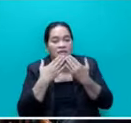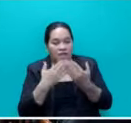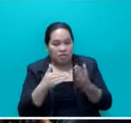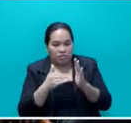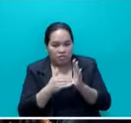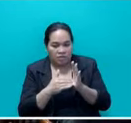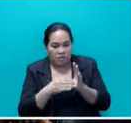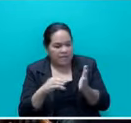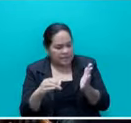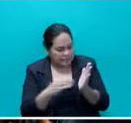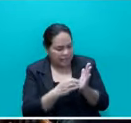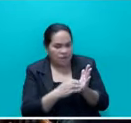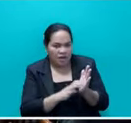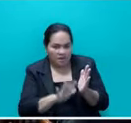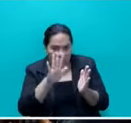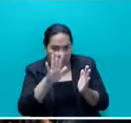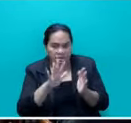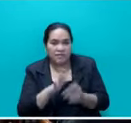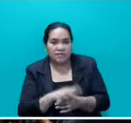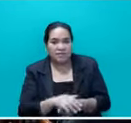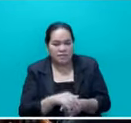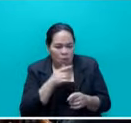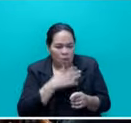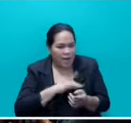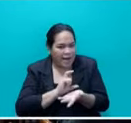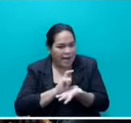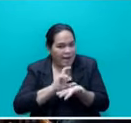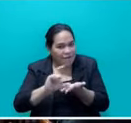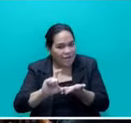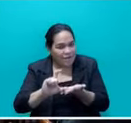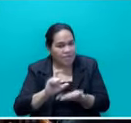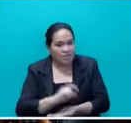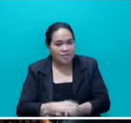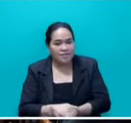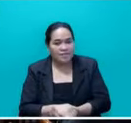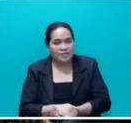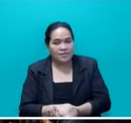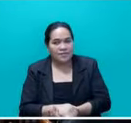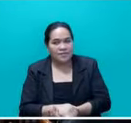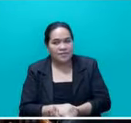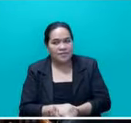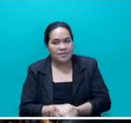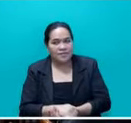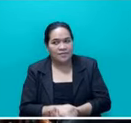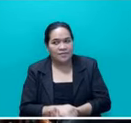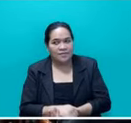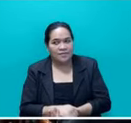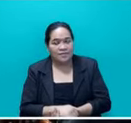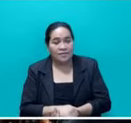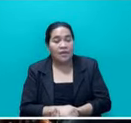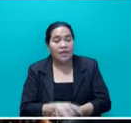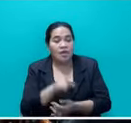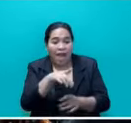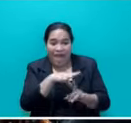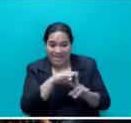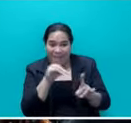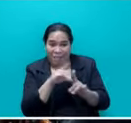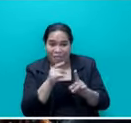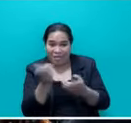5, just again also probably a point of clarification. As far as the example that was given